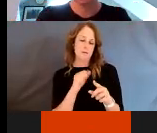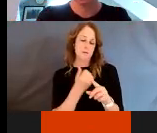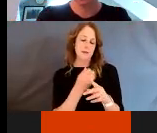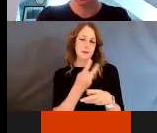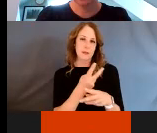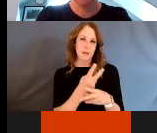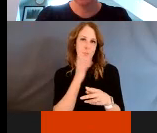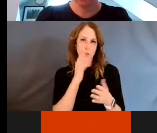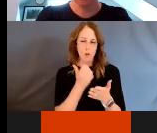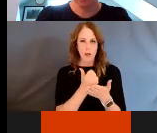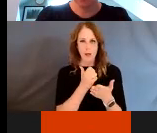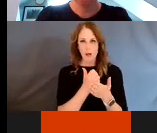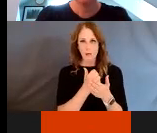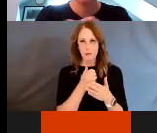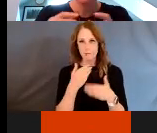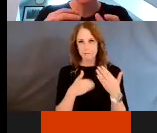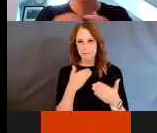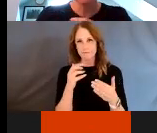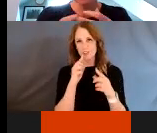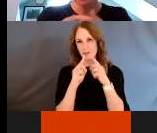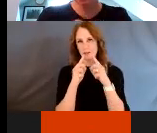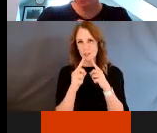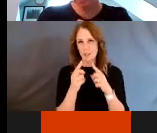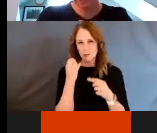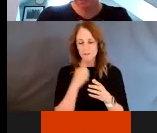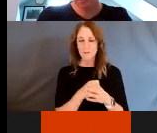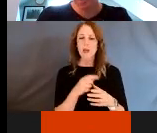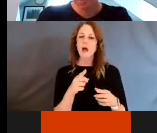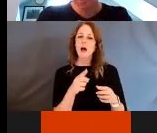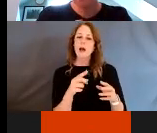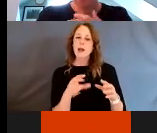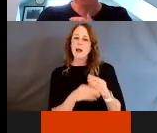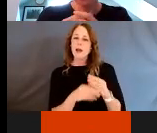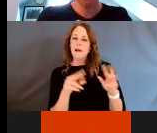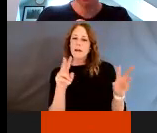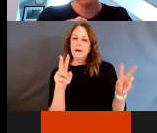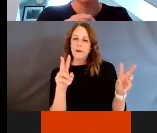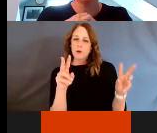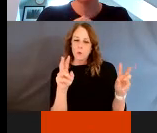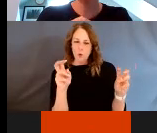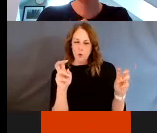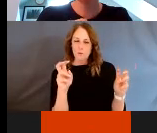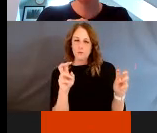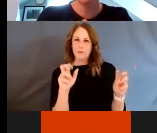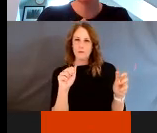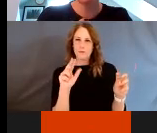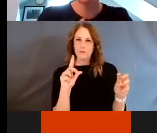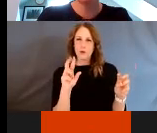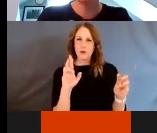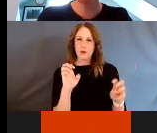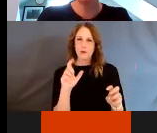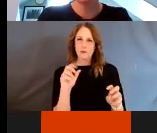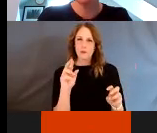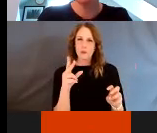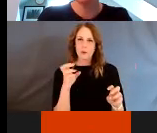our conversation if you would like to be part of that. And I put this quote up here from Audre Lorde because I think it really